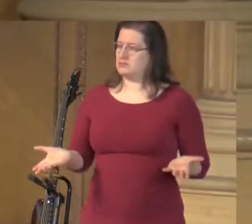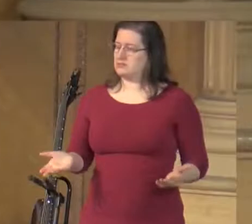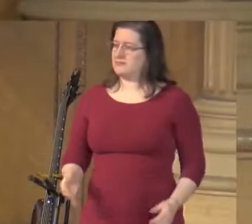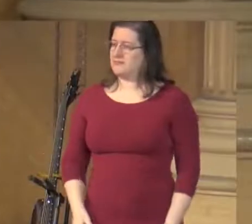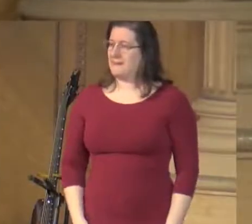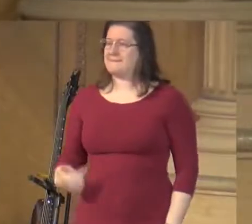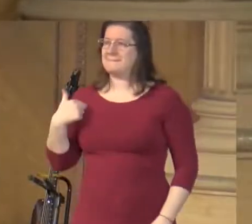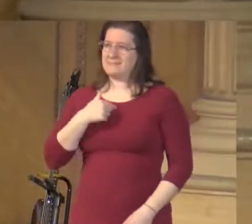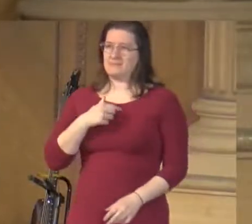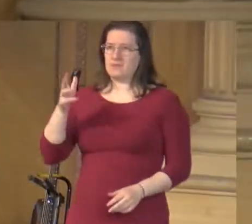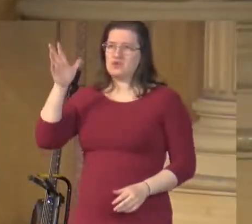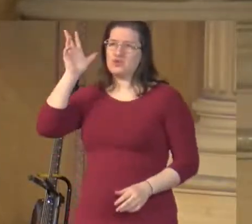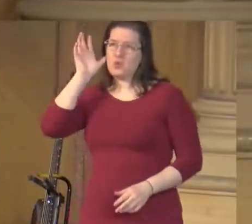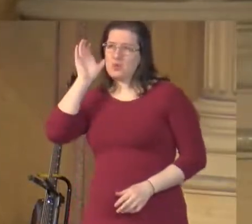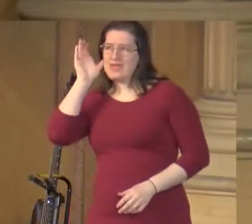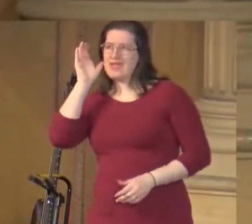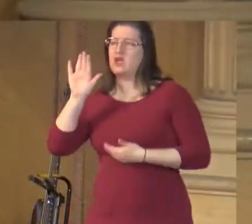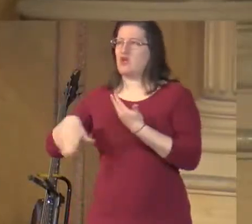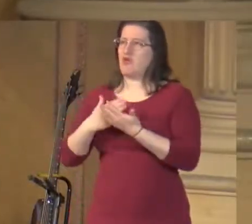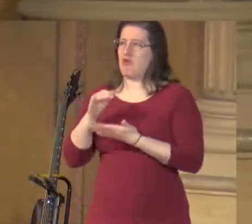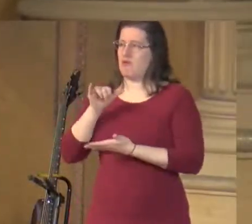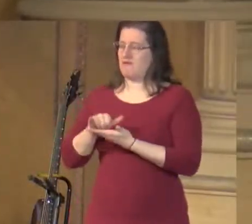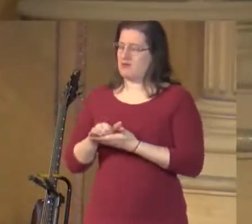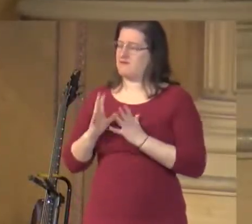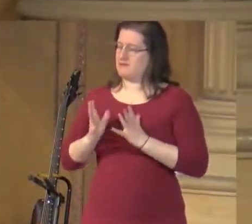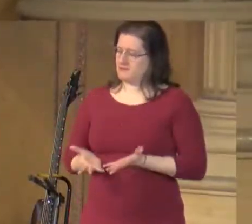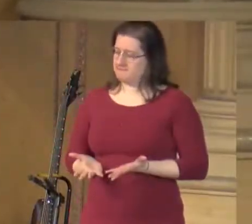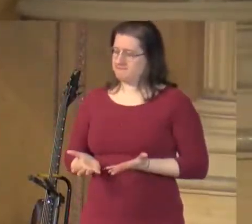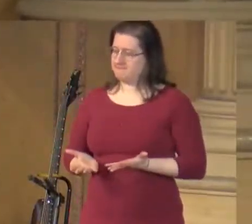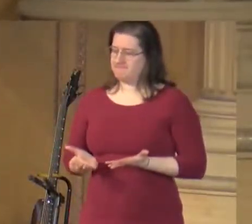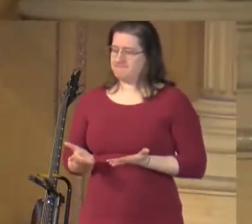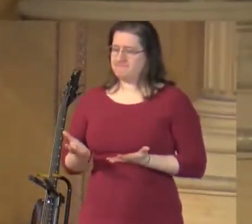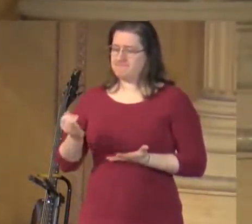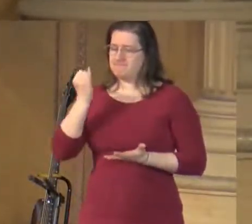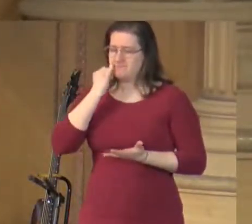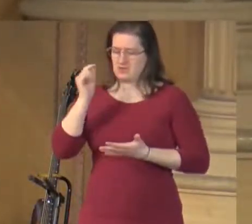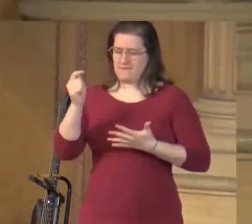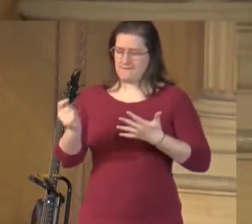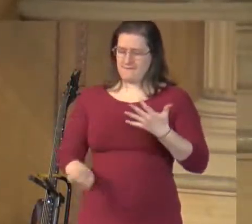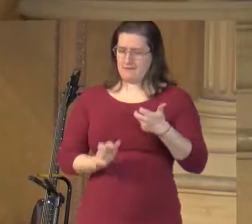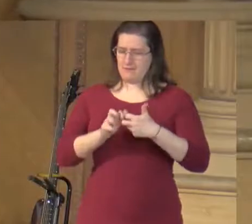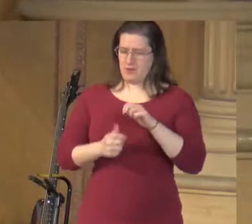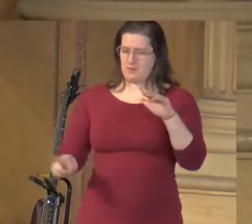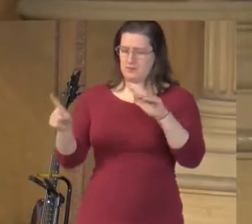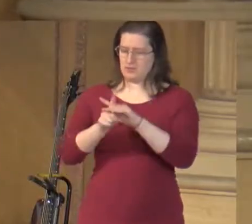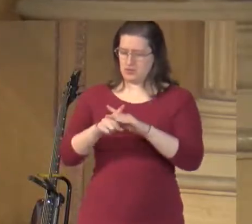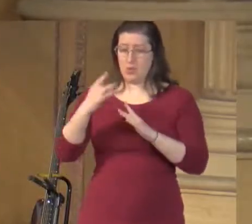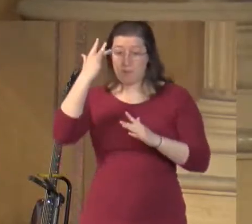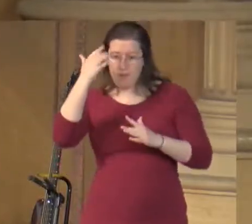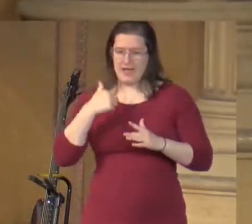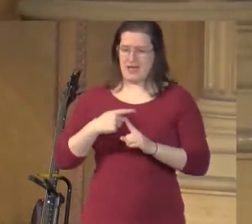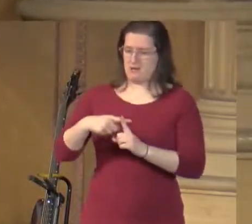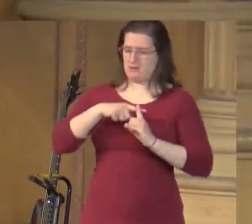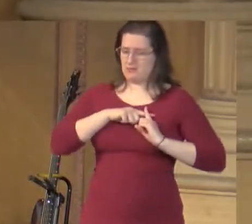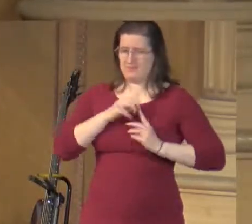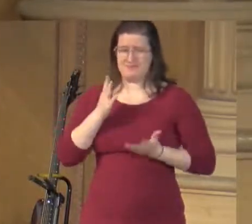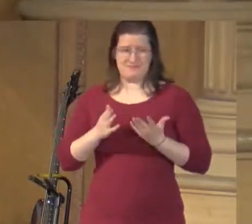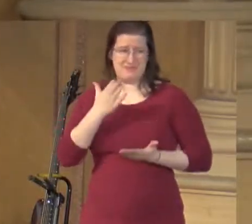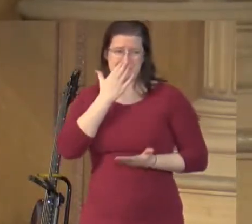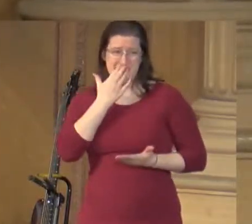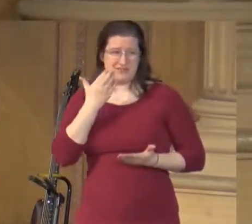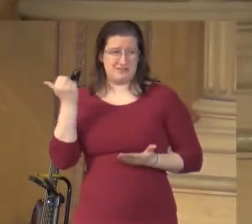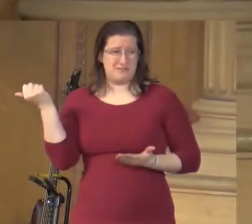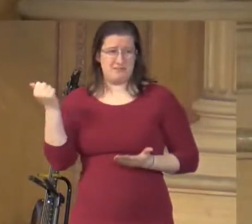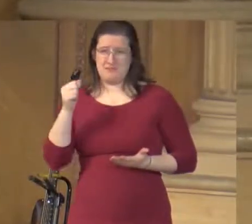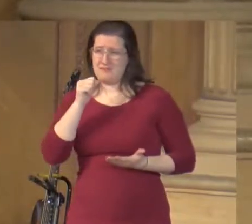So we hear all this and we might be tempted to think that well if all these problems come our way because we're Christians it'd maybe just be better not to be one.